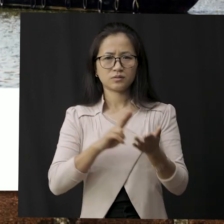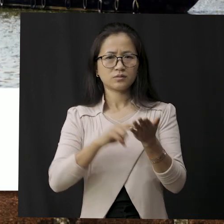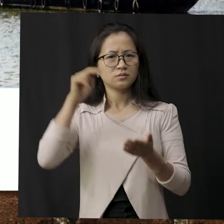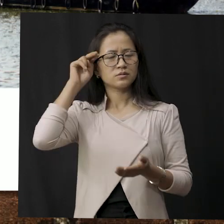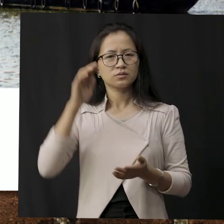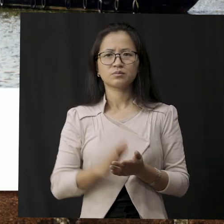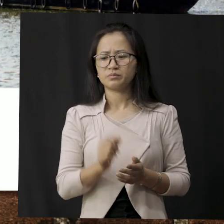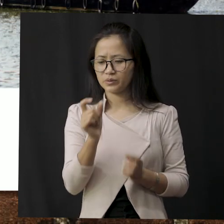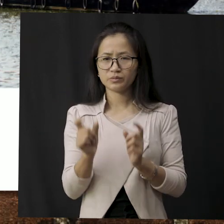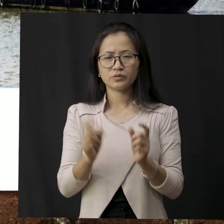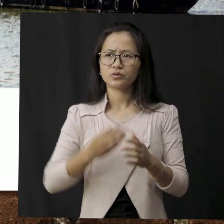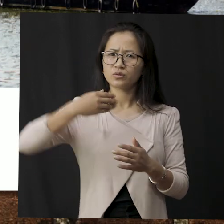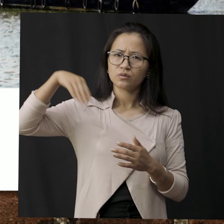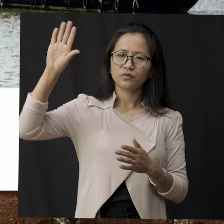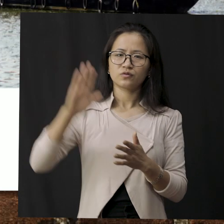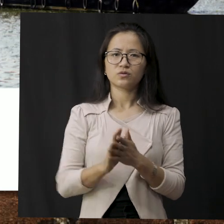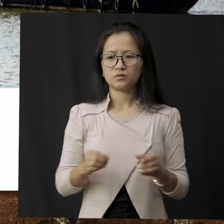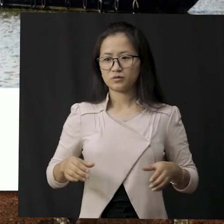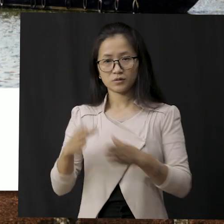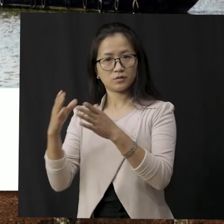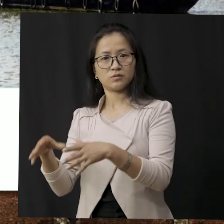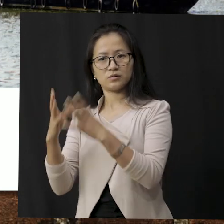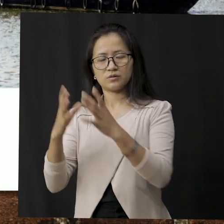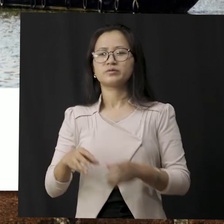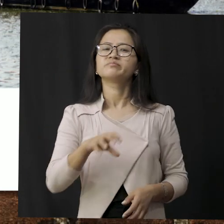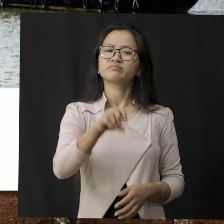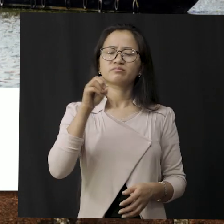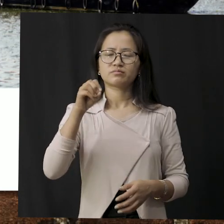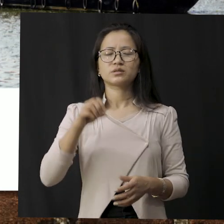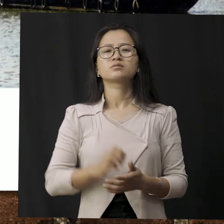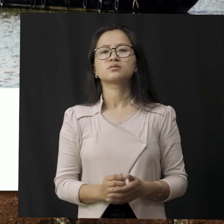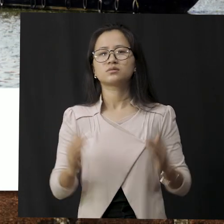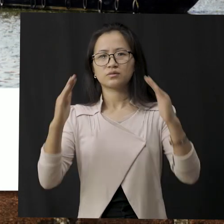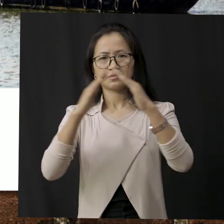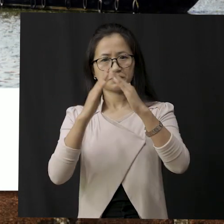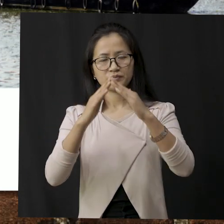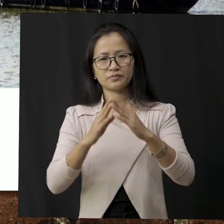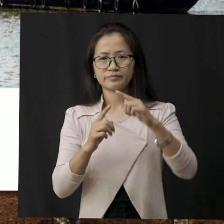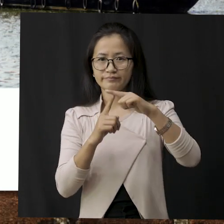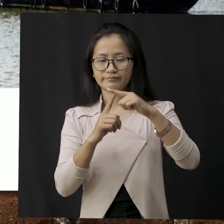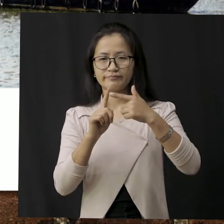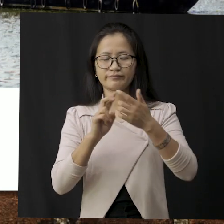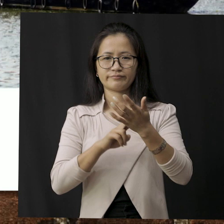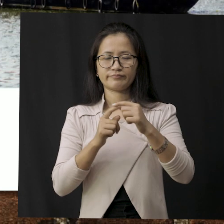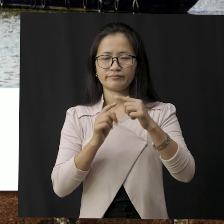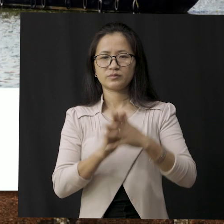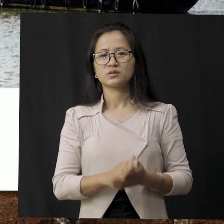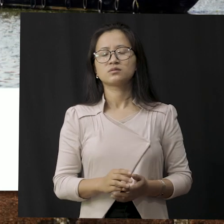because people who goes for campers and all, they take this type of house, a tent house, along with